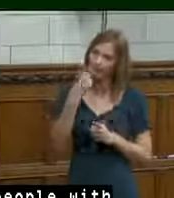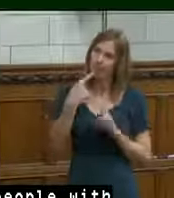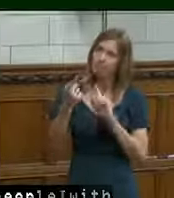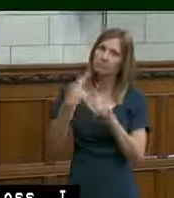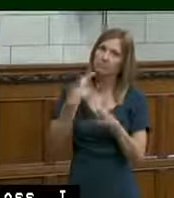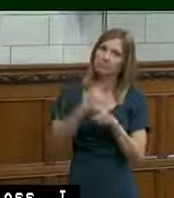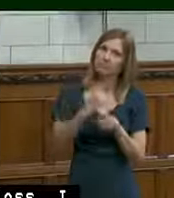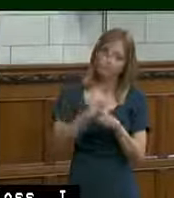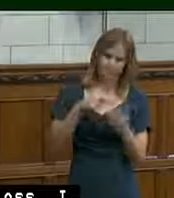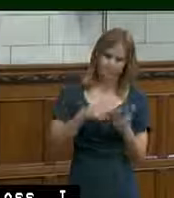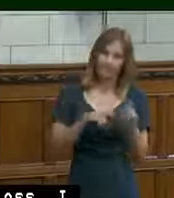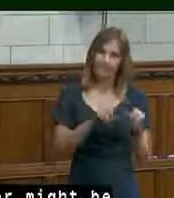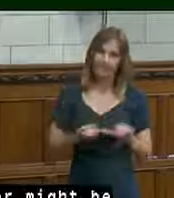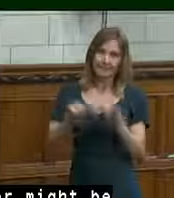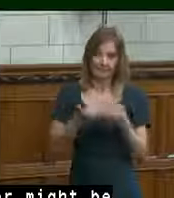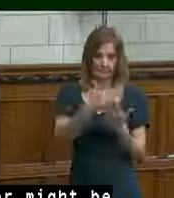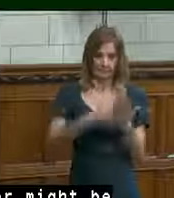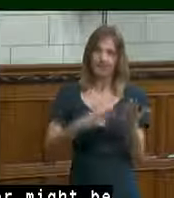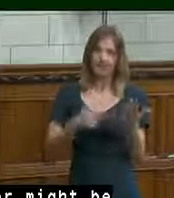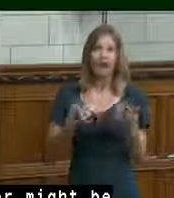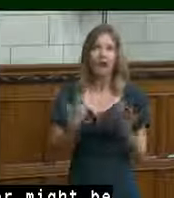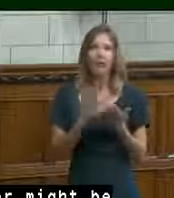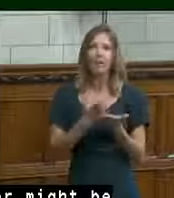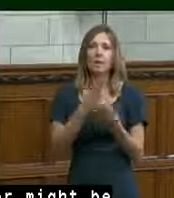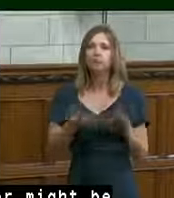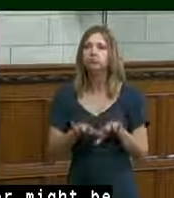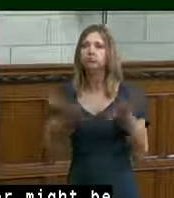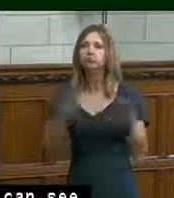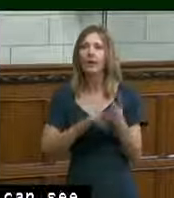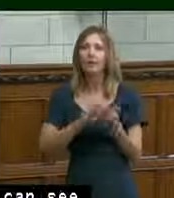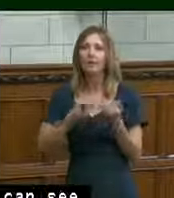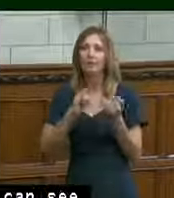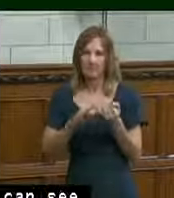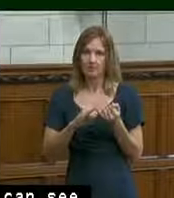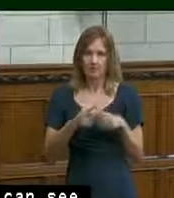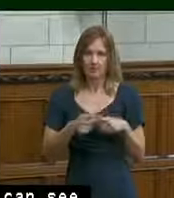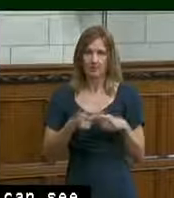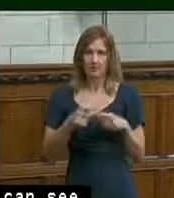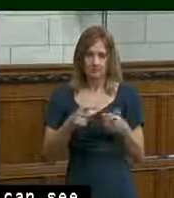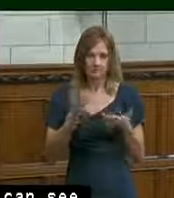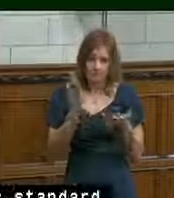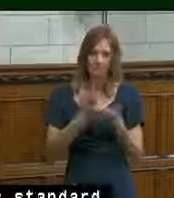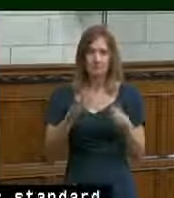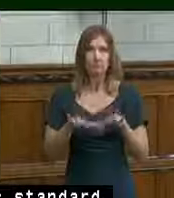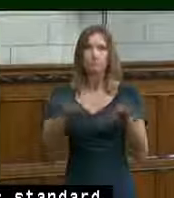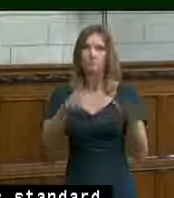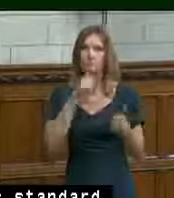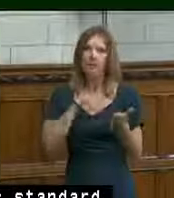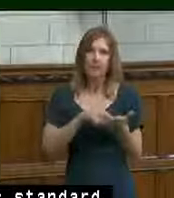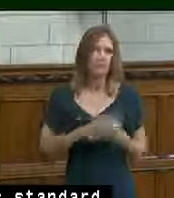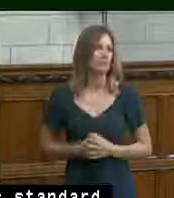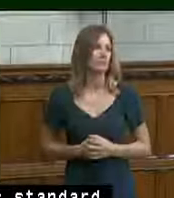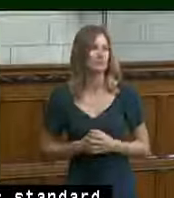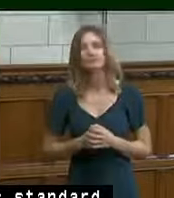better enforcement of this standard amongst practices in England. Other recommendations from Action on Hearing